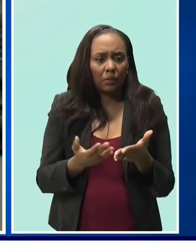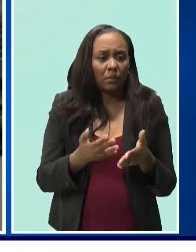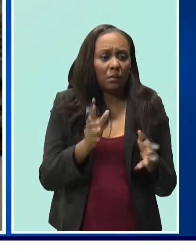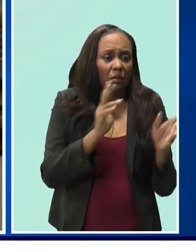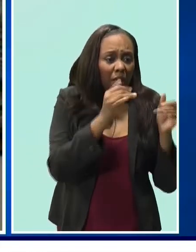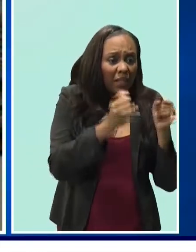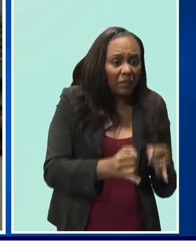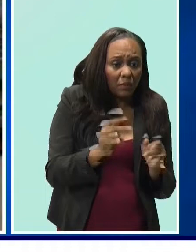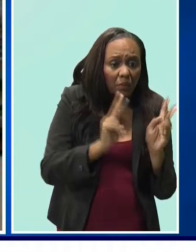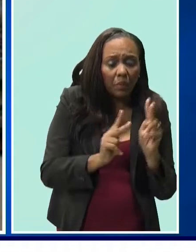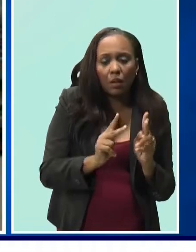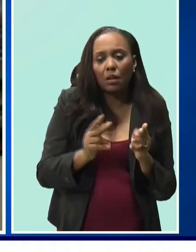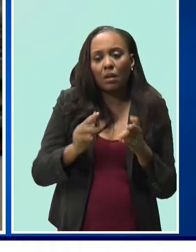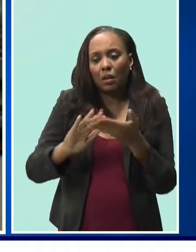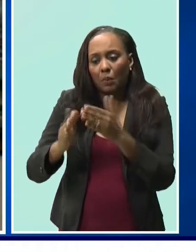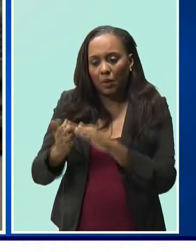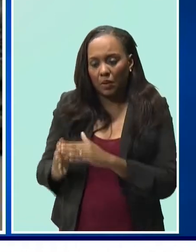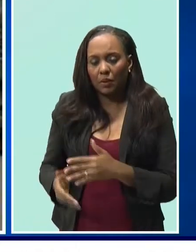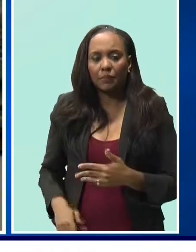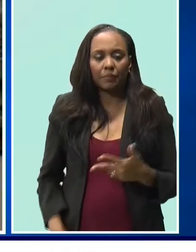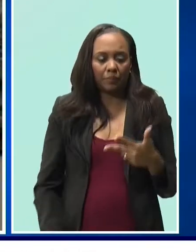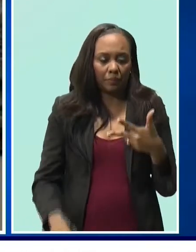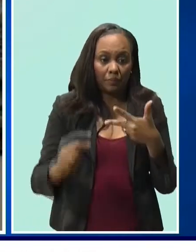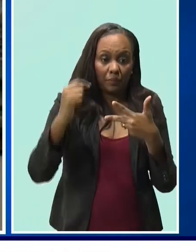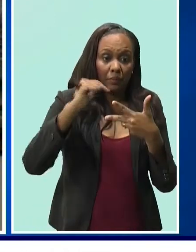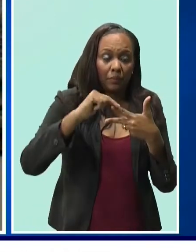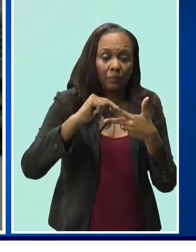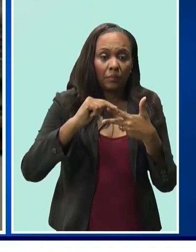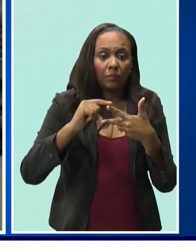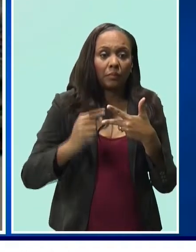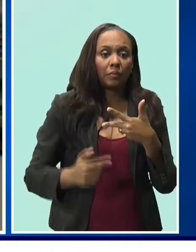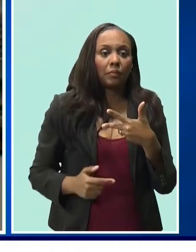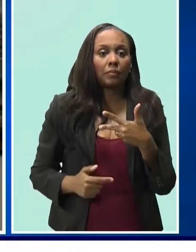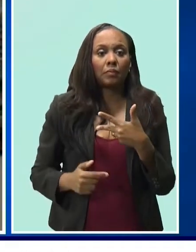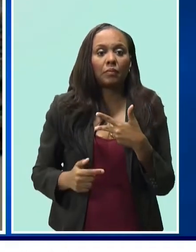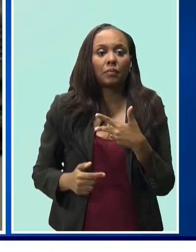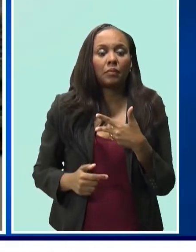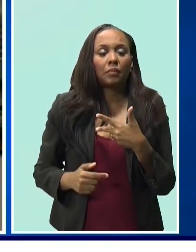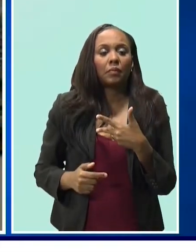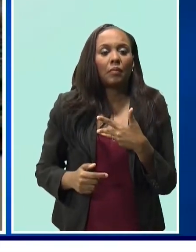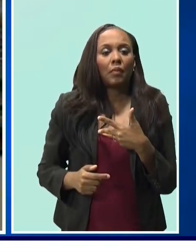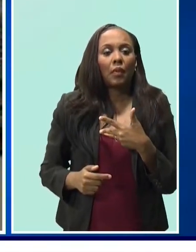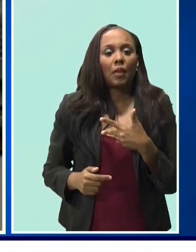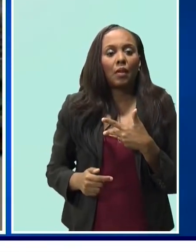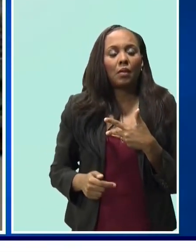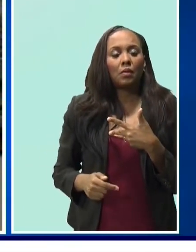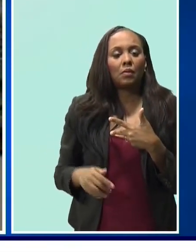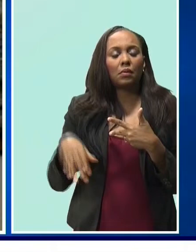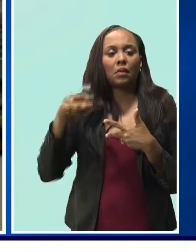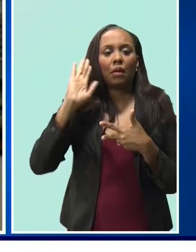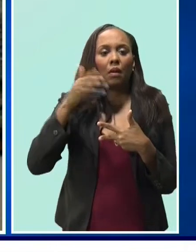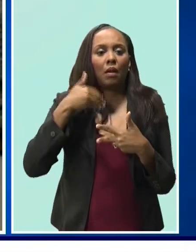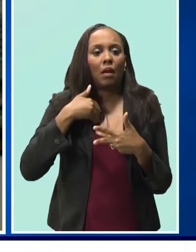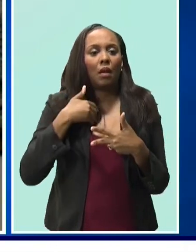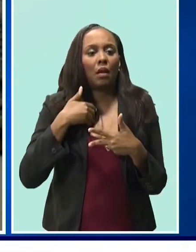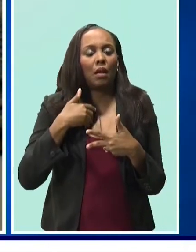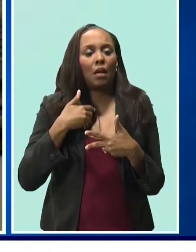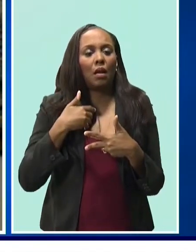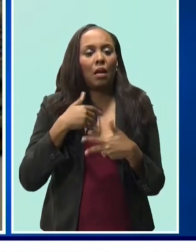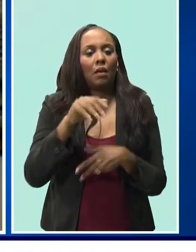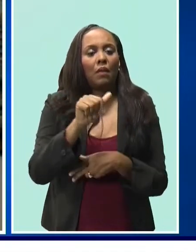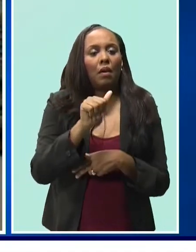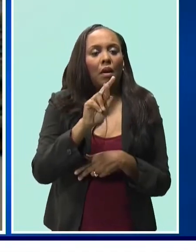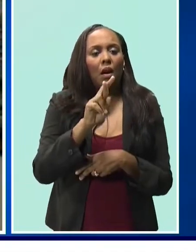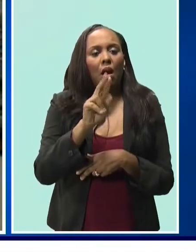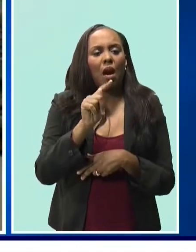community level. We are also launching a virtual arts competition for school-aged children. The idea here